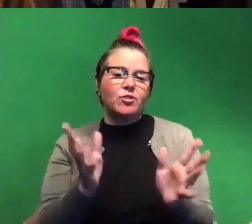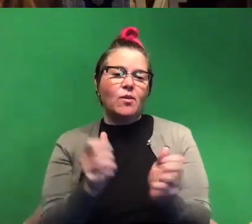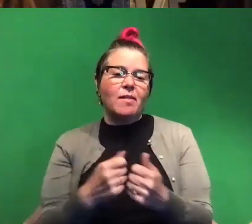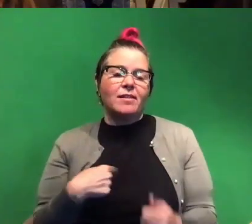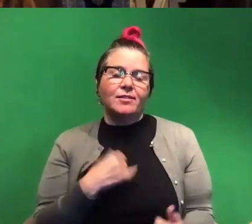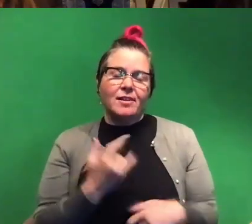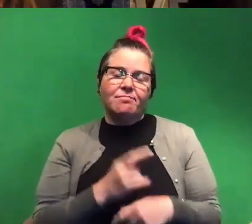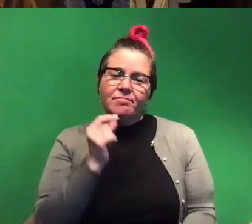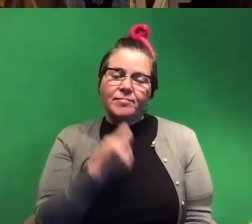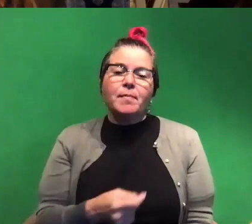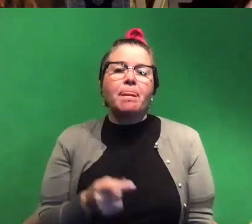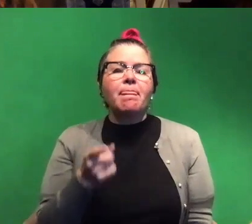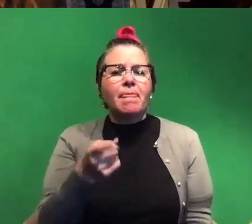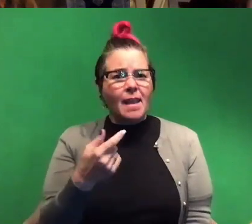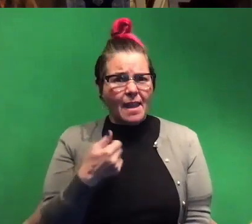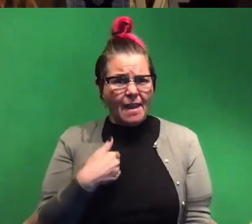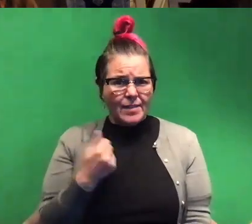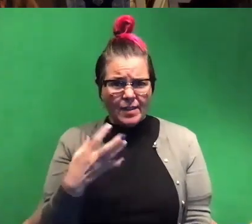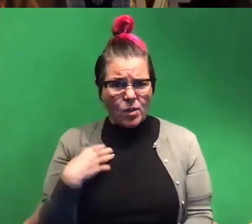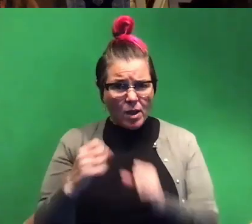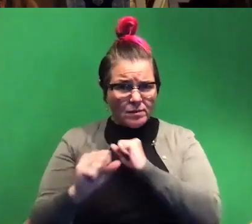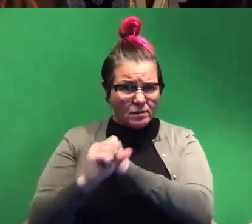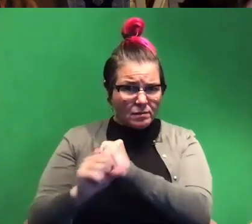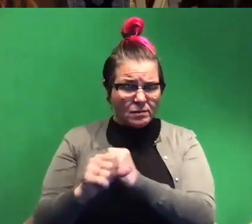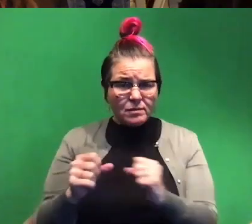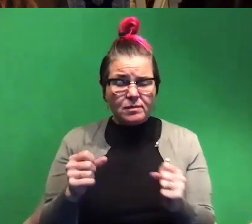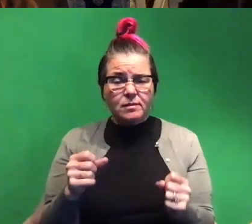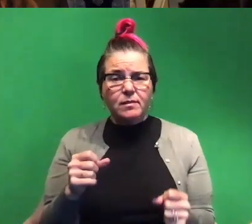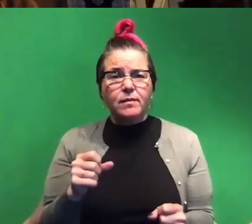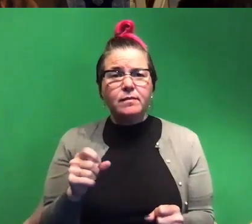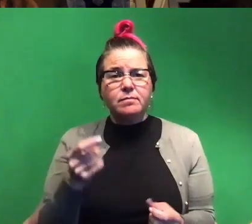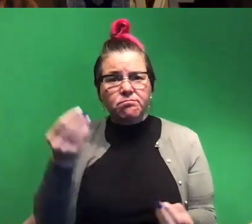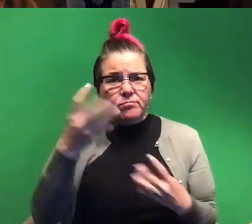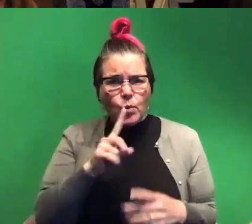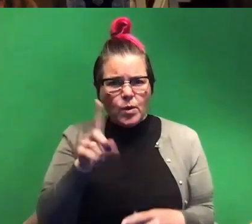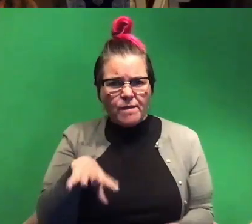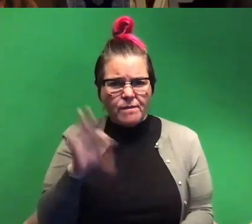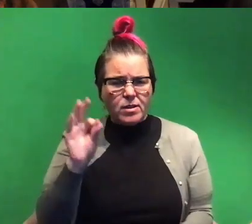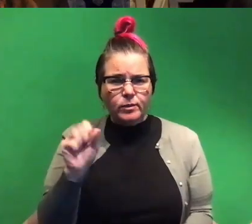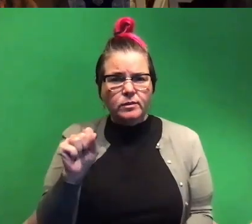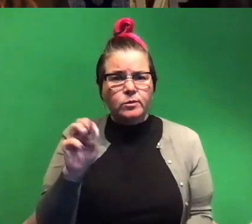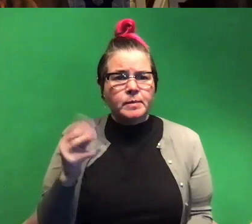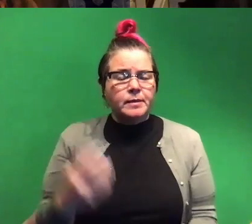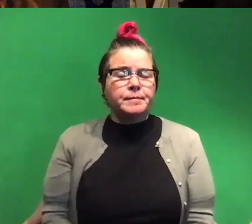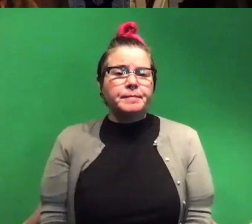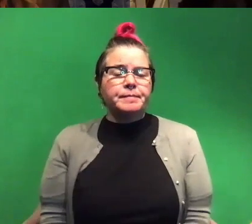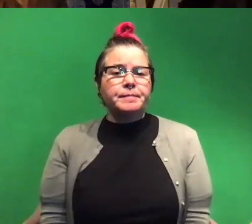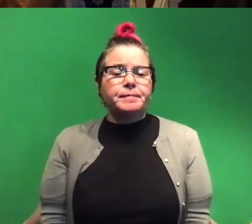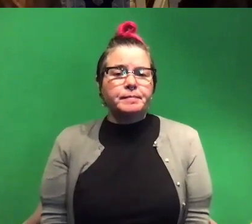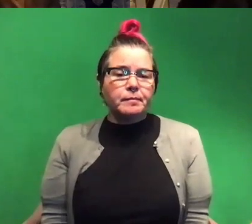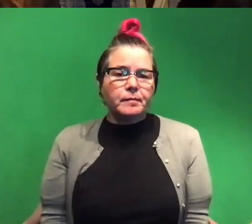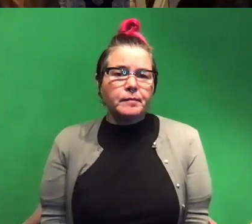really cool. So is there anything that you'd like to plug? And also tell us where we can find you online to